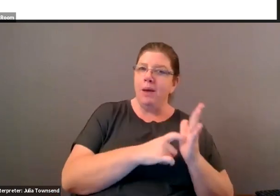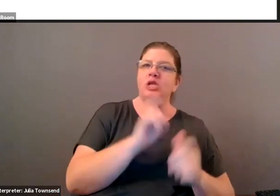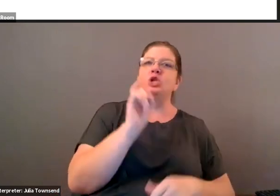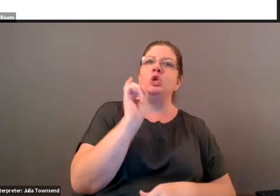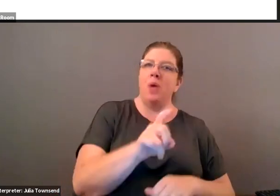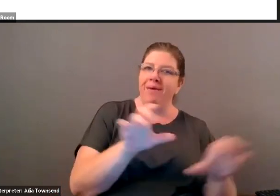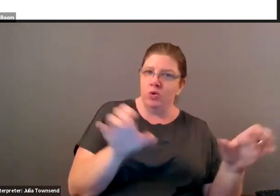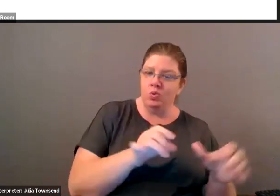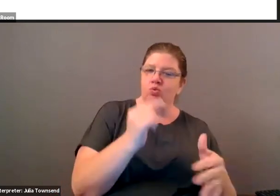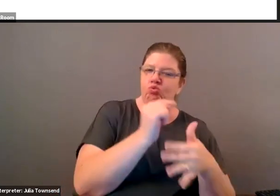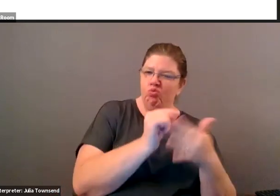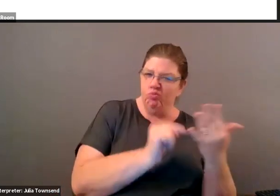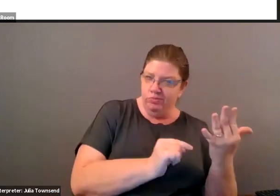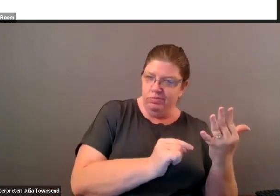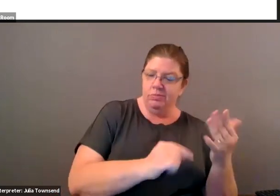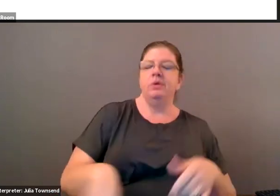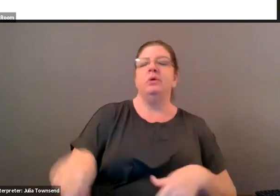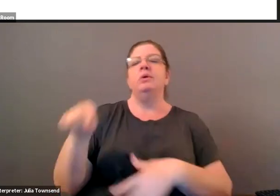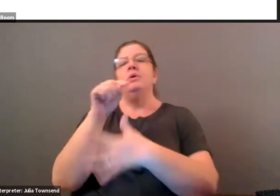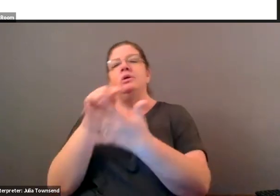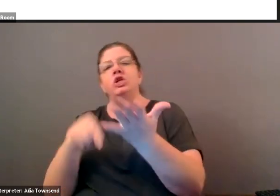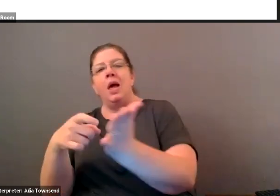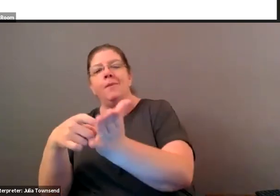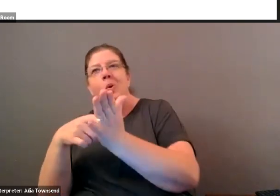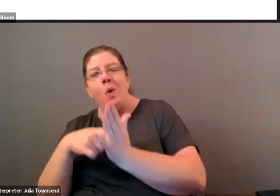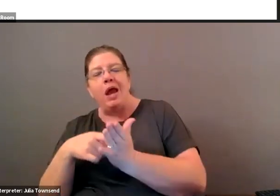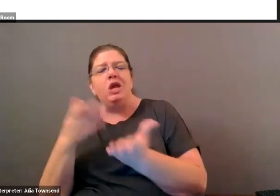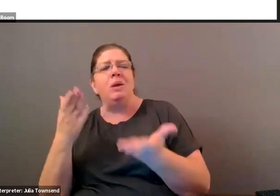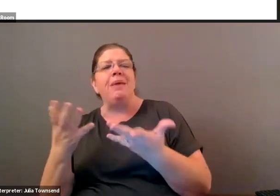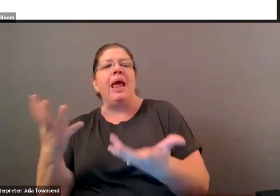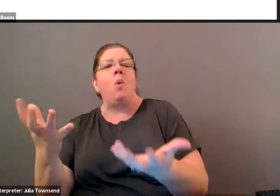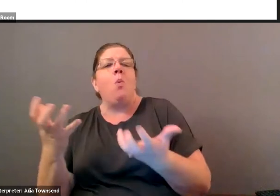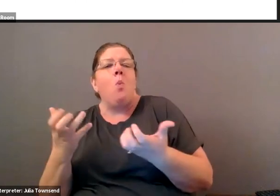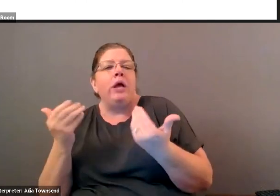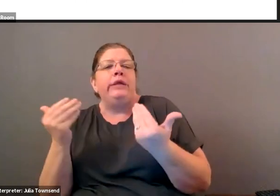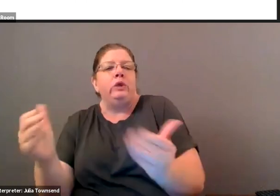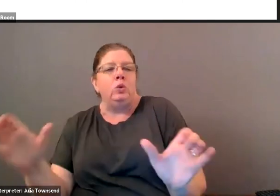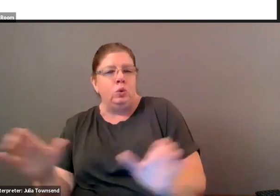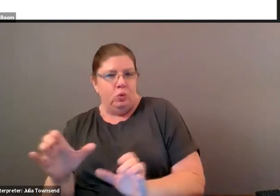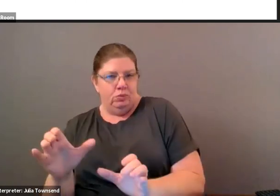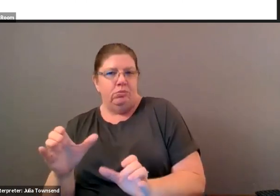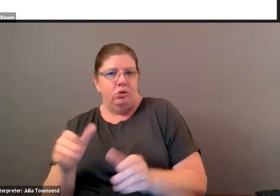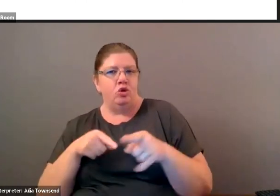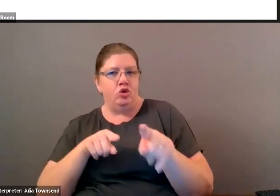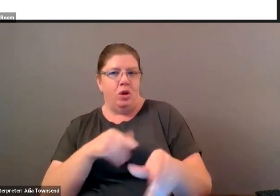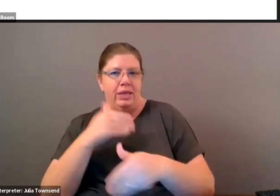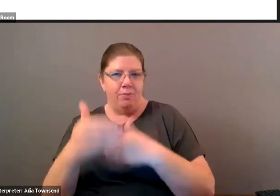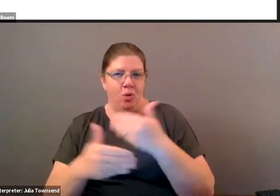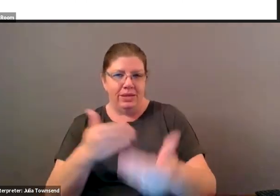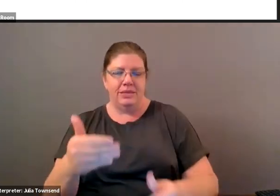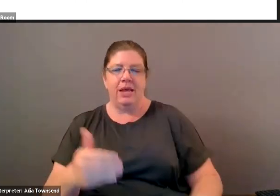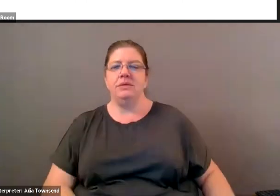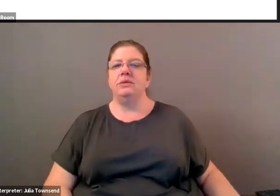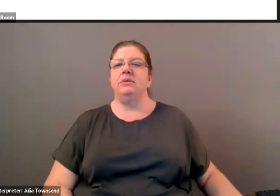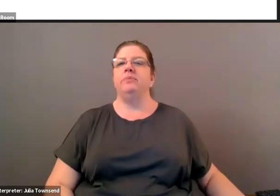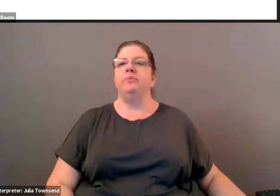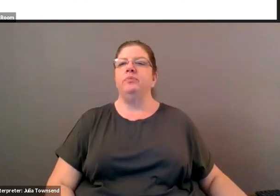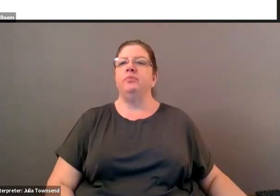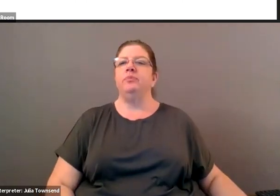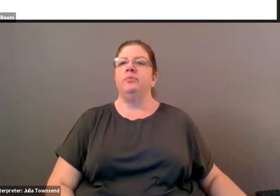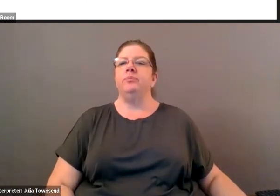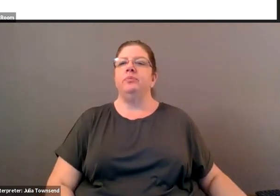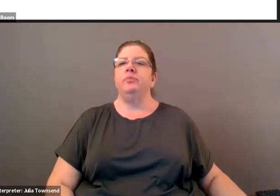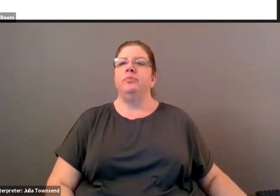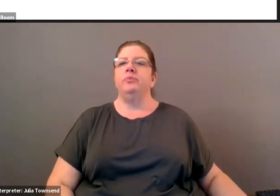do, and then there's some other requirements that you may want to do along the process. So first and foremost,